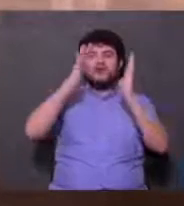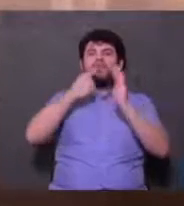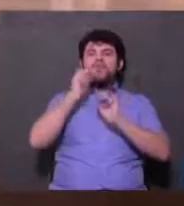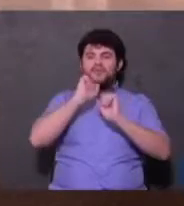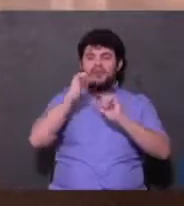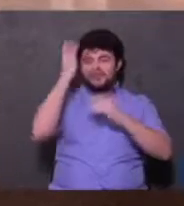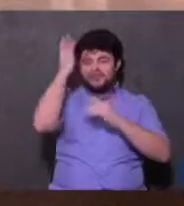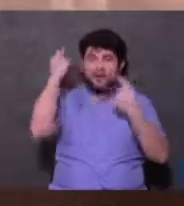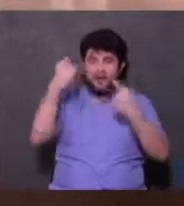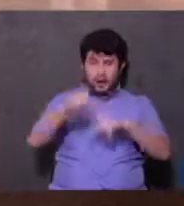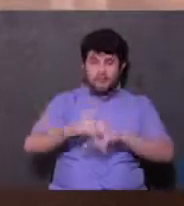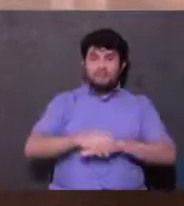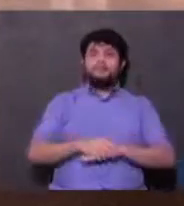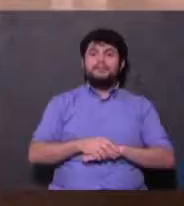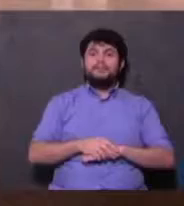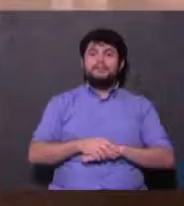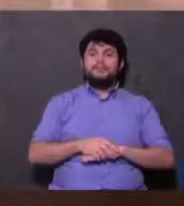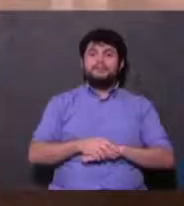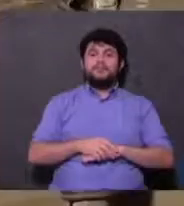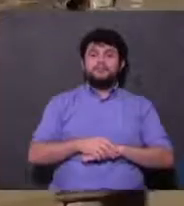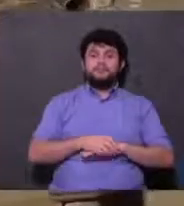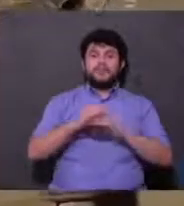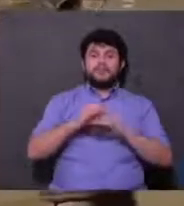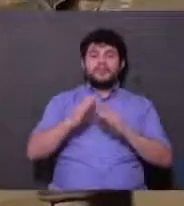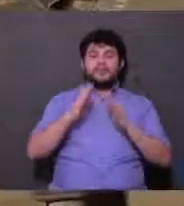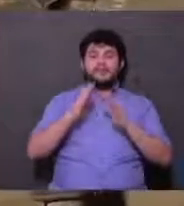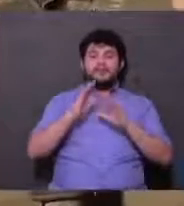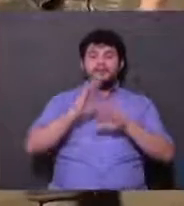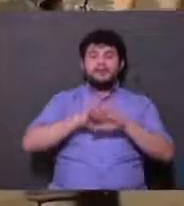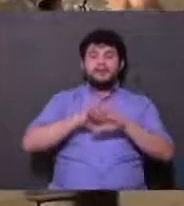on earth as it is in heaven.